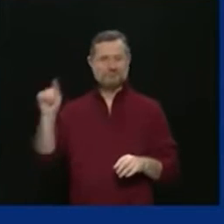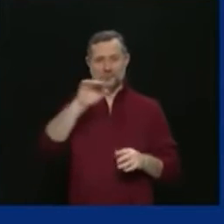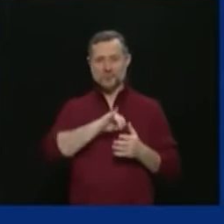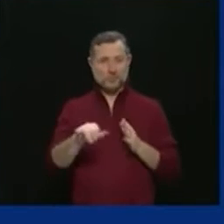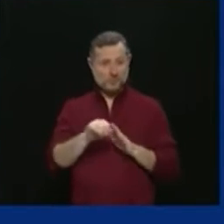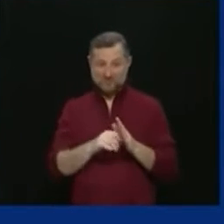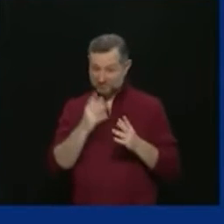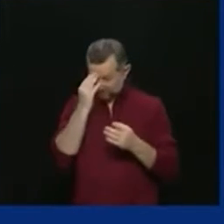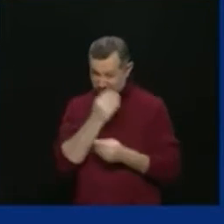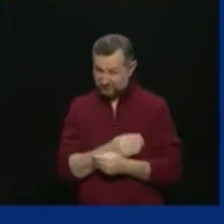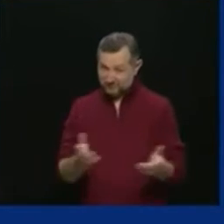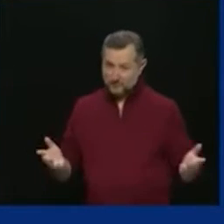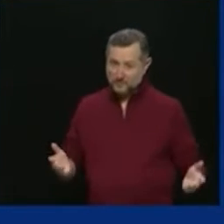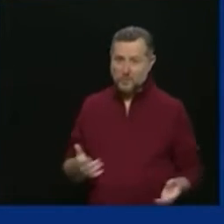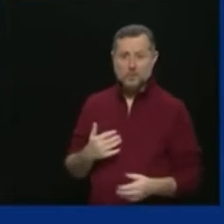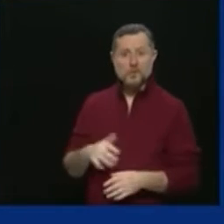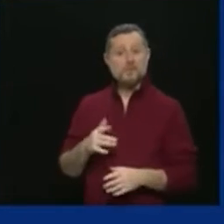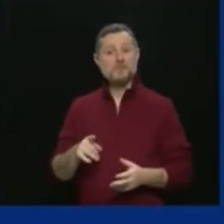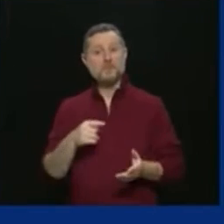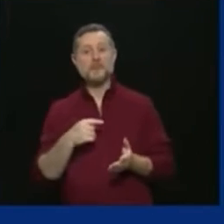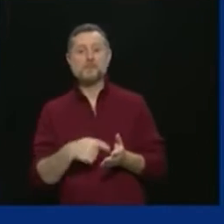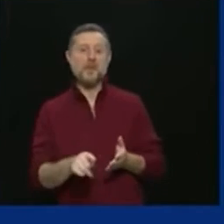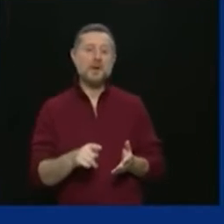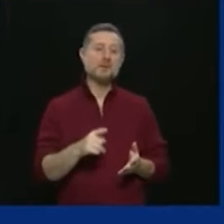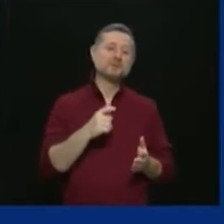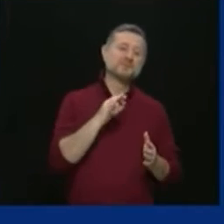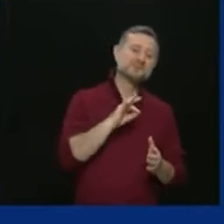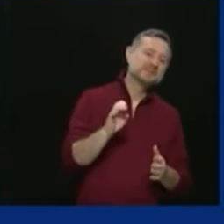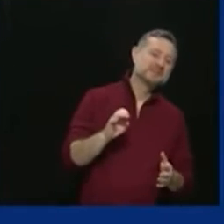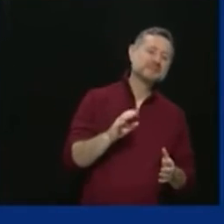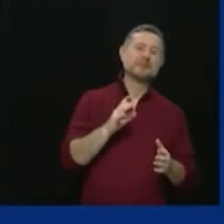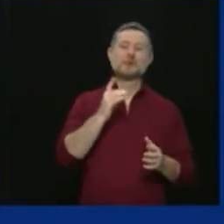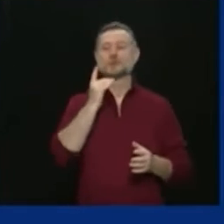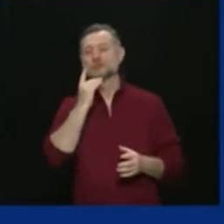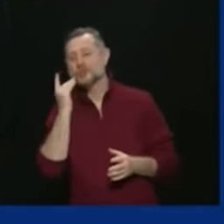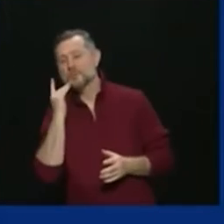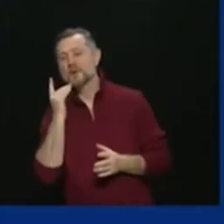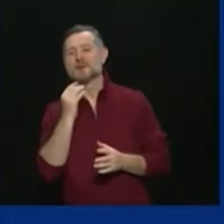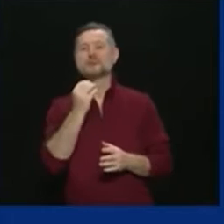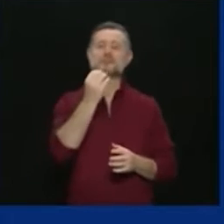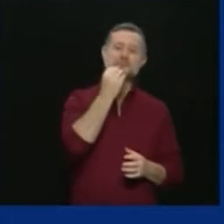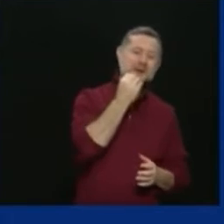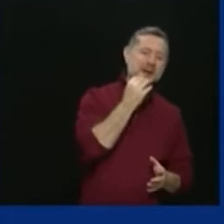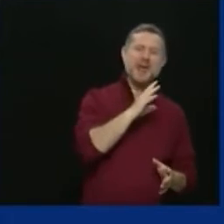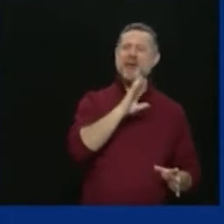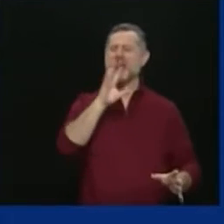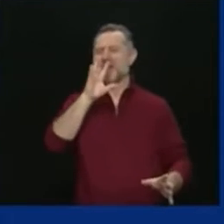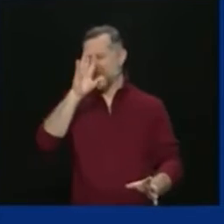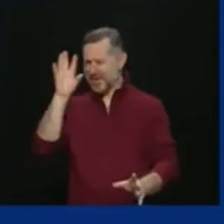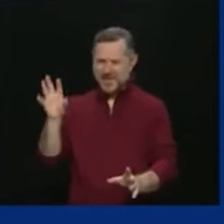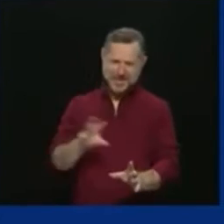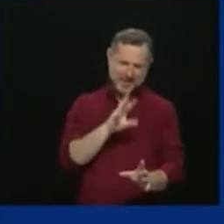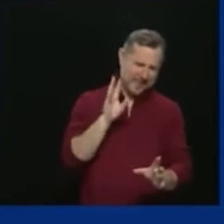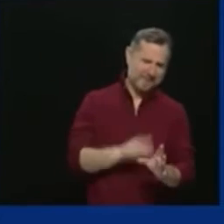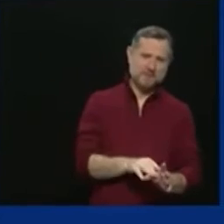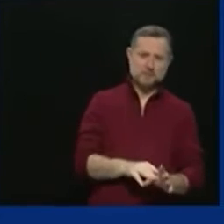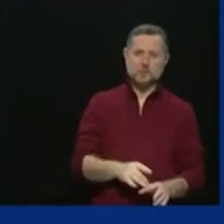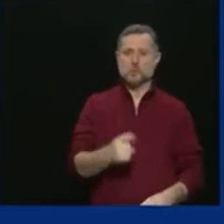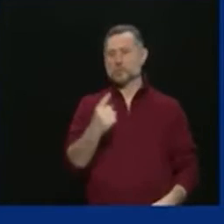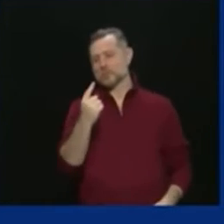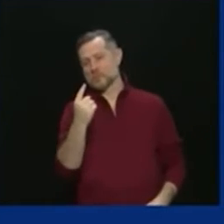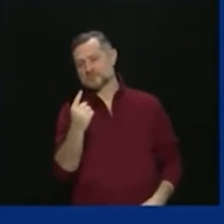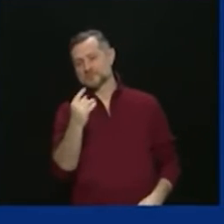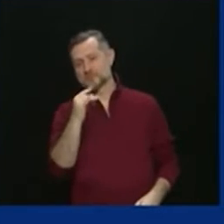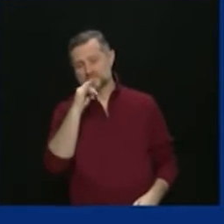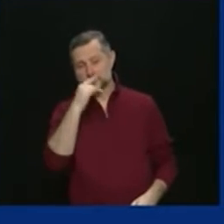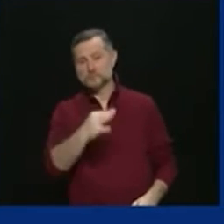Tuition, fees, room and board, the whole nine yards. So if one of your children win this, you should probably take them